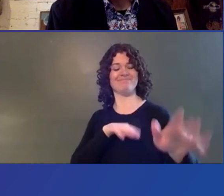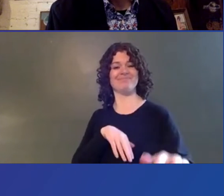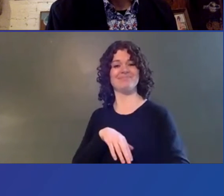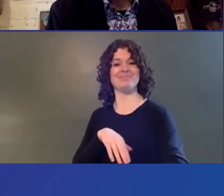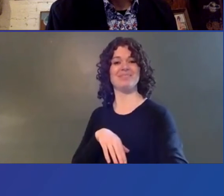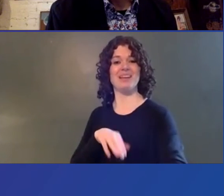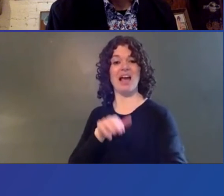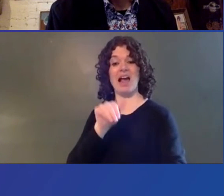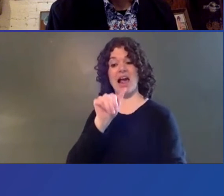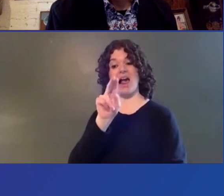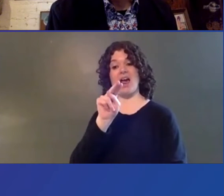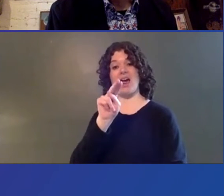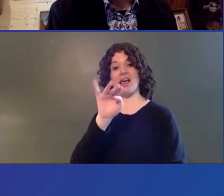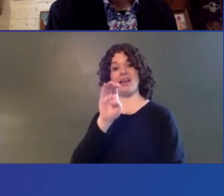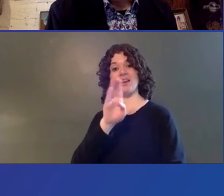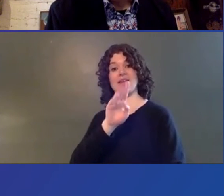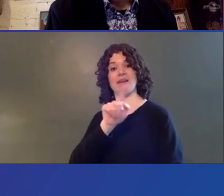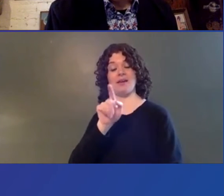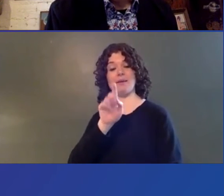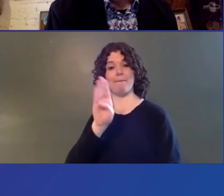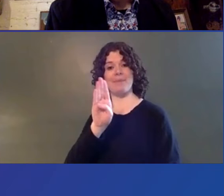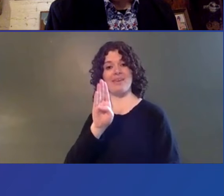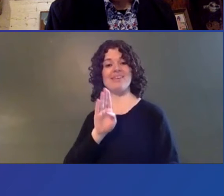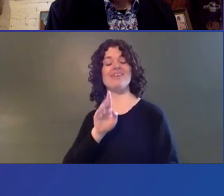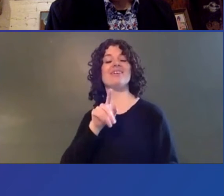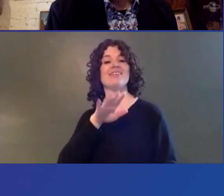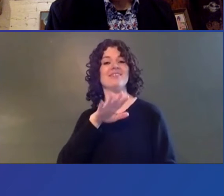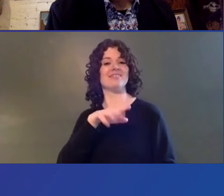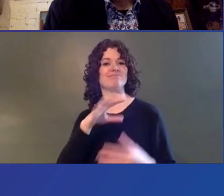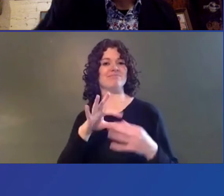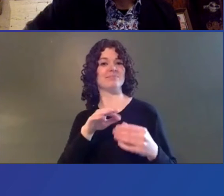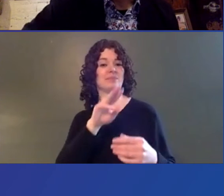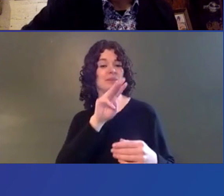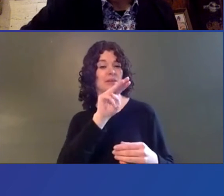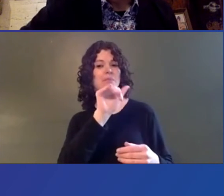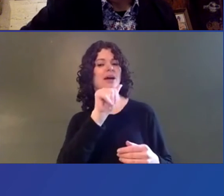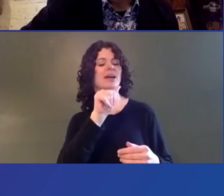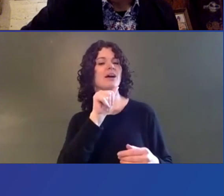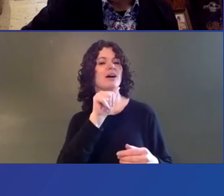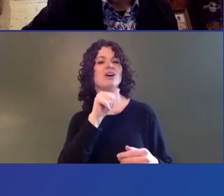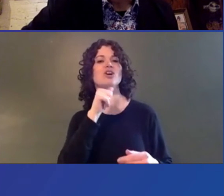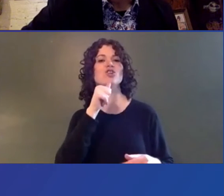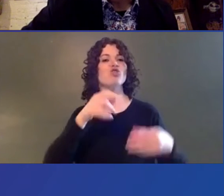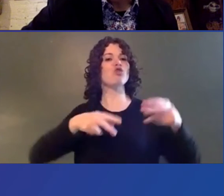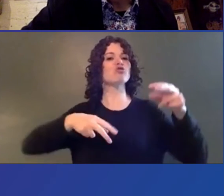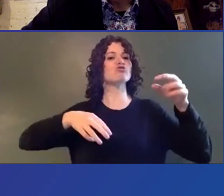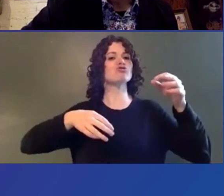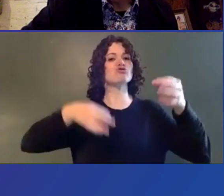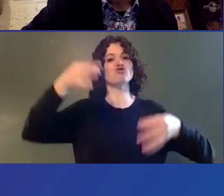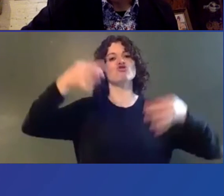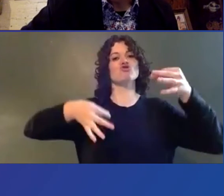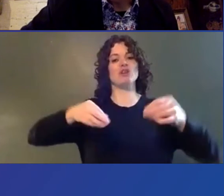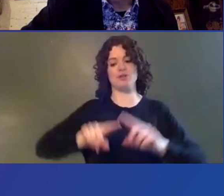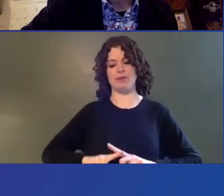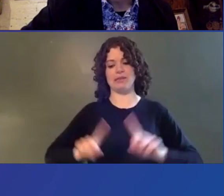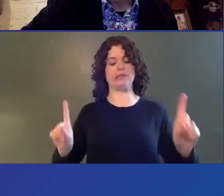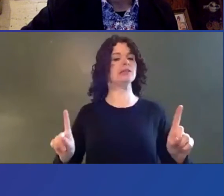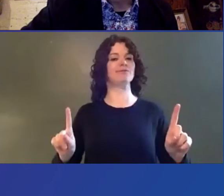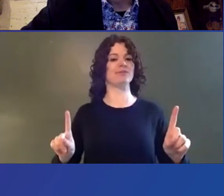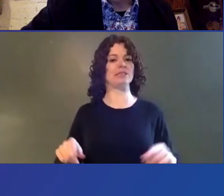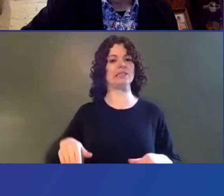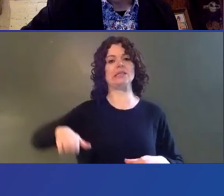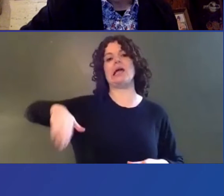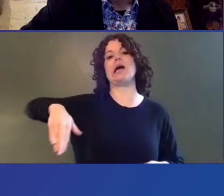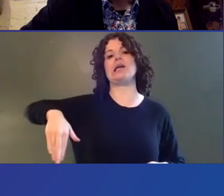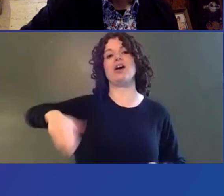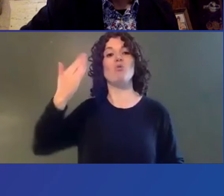wouldn't judge the difference because it's too soon to know, but it's different.